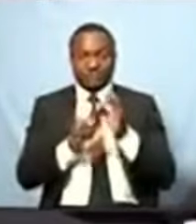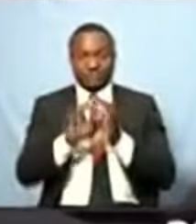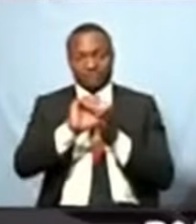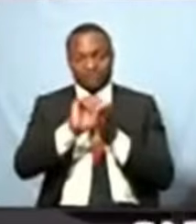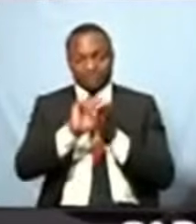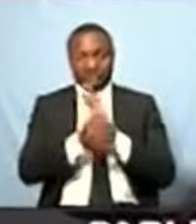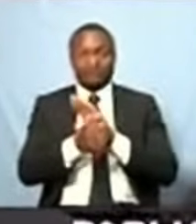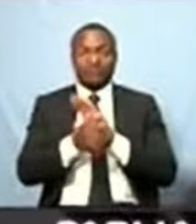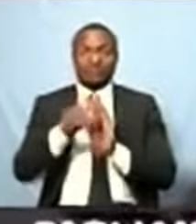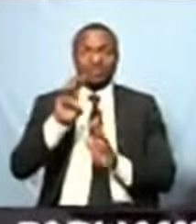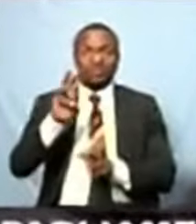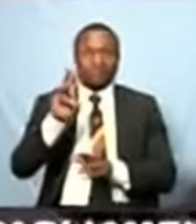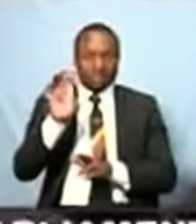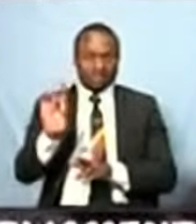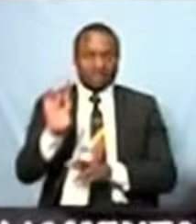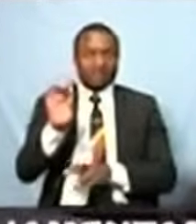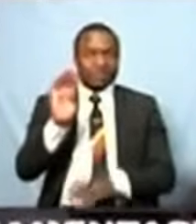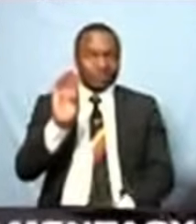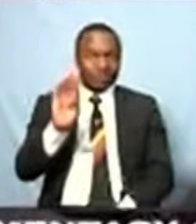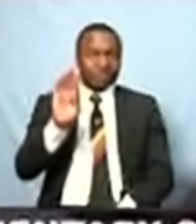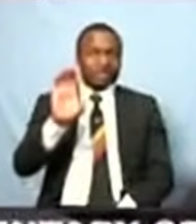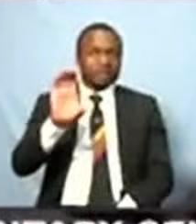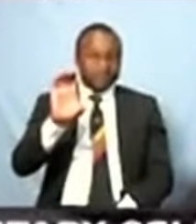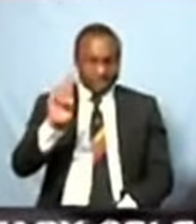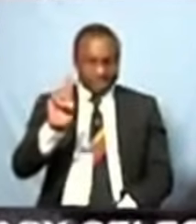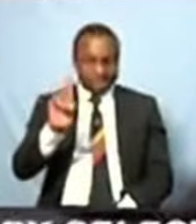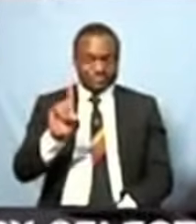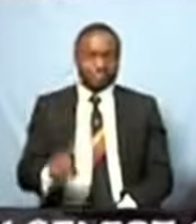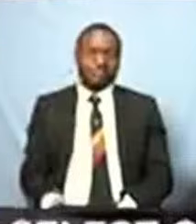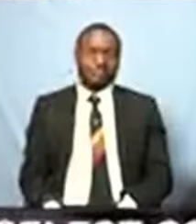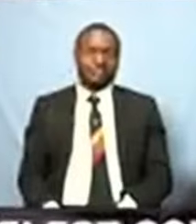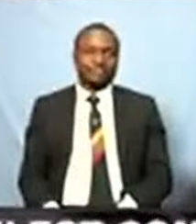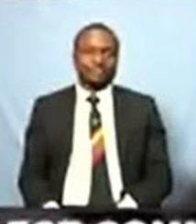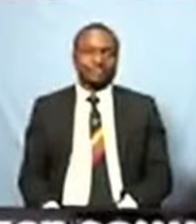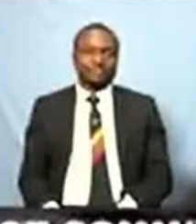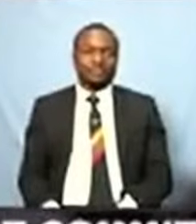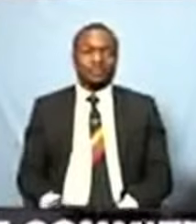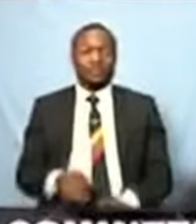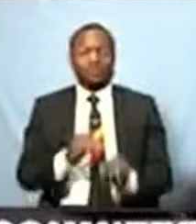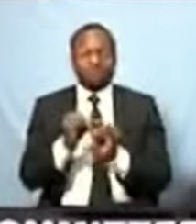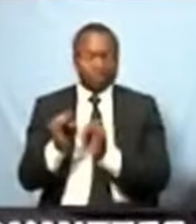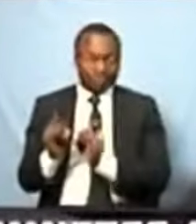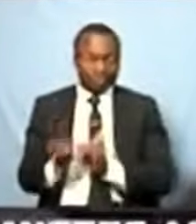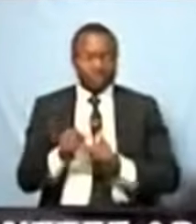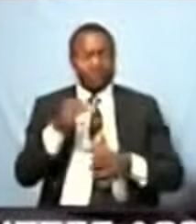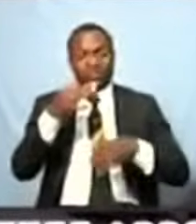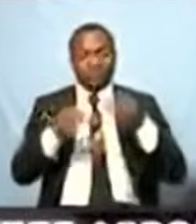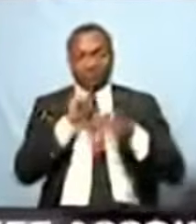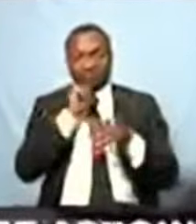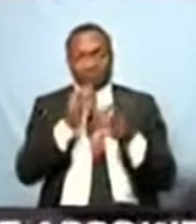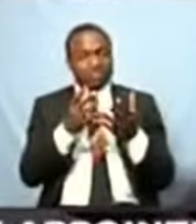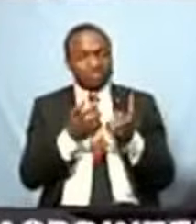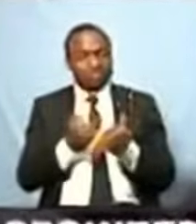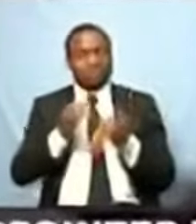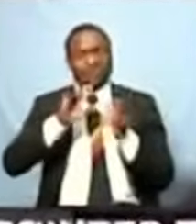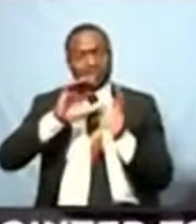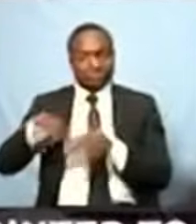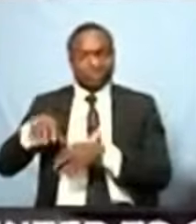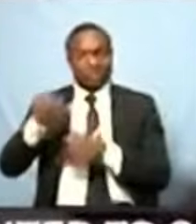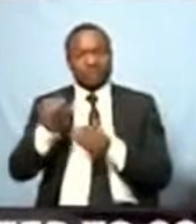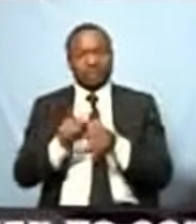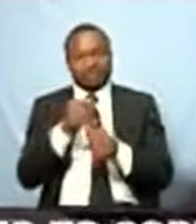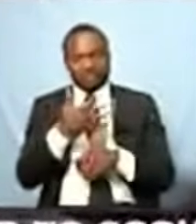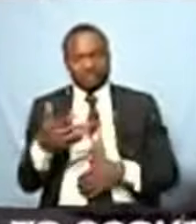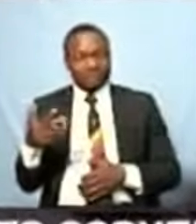68 clauses B, C, and D will be implemented if we do not want to leave everything to